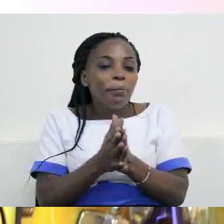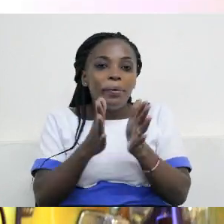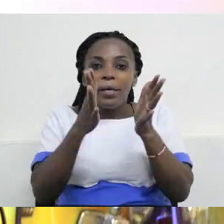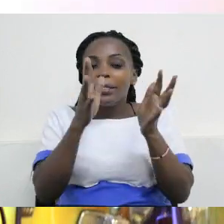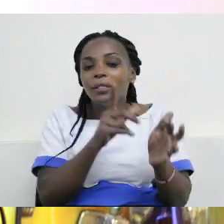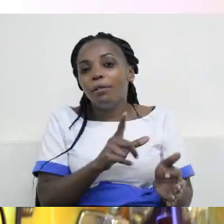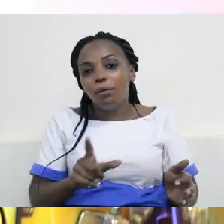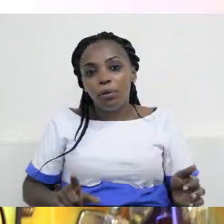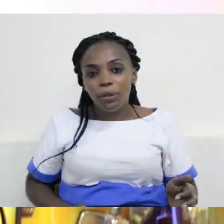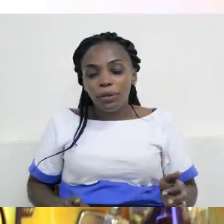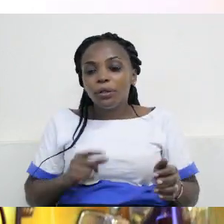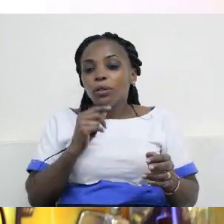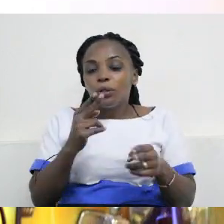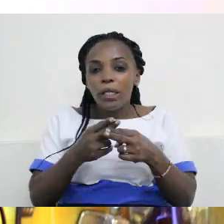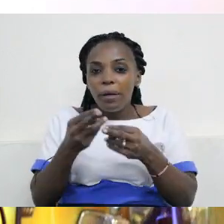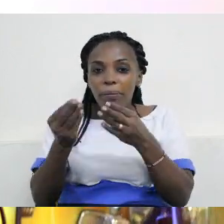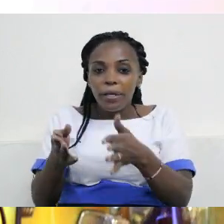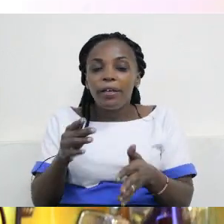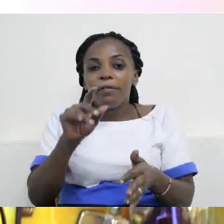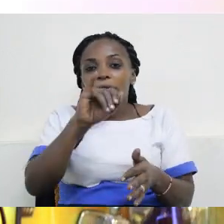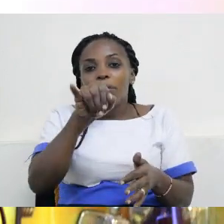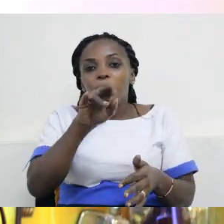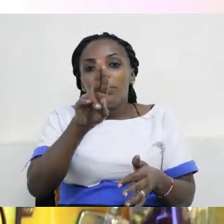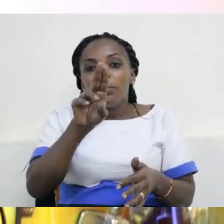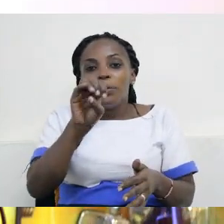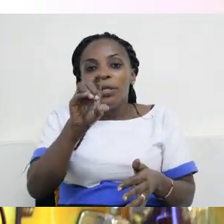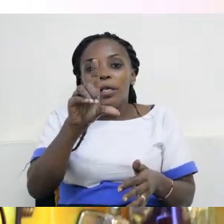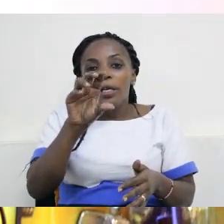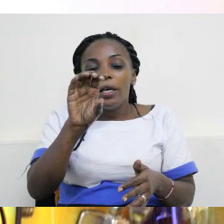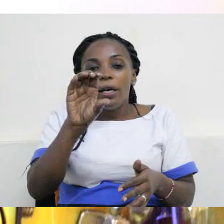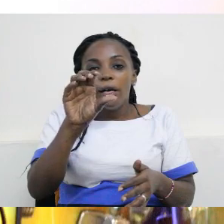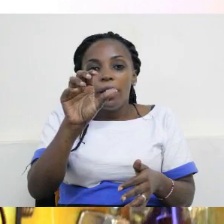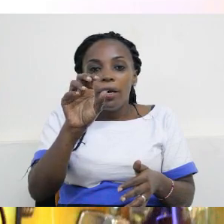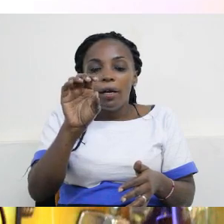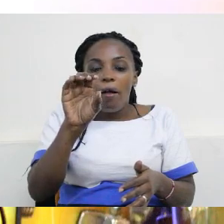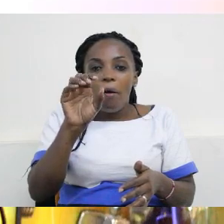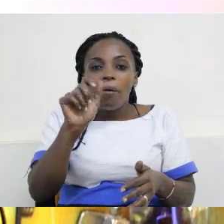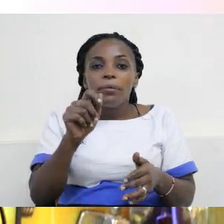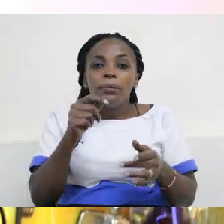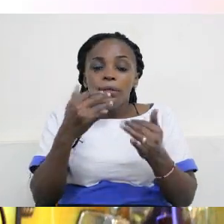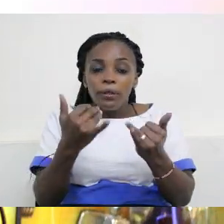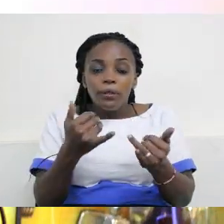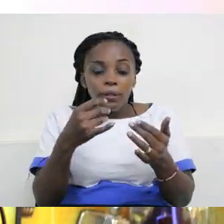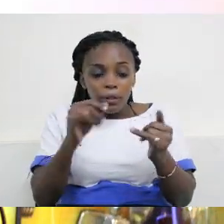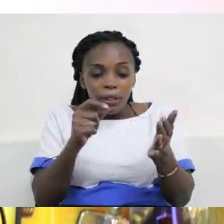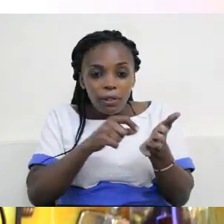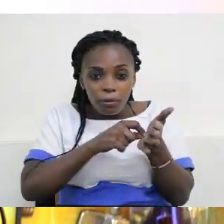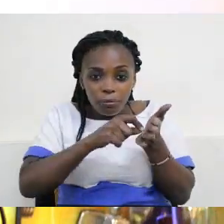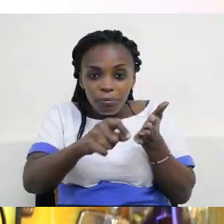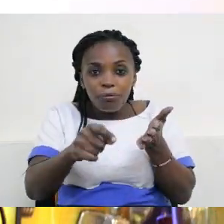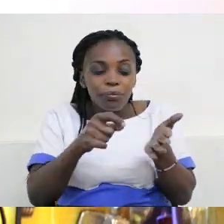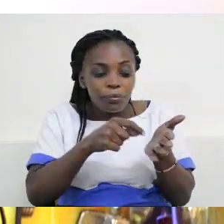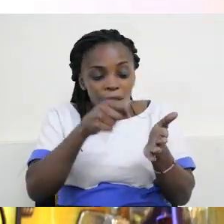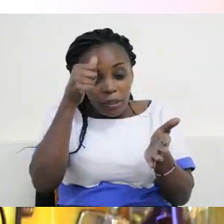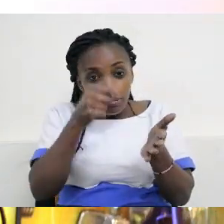Lord." So she named him Judah. If you have a YouVersion application Bible, just go ahead and highlight